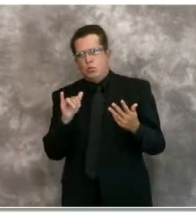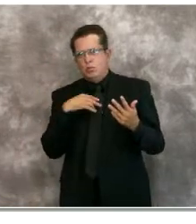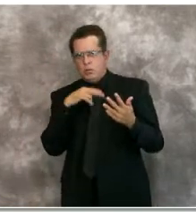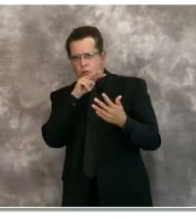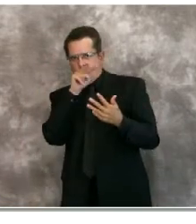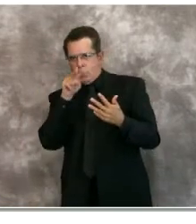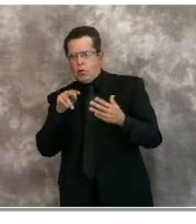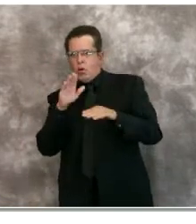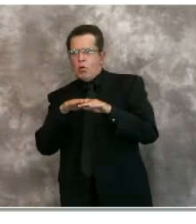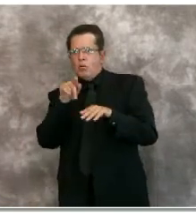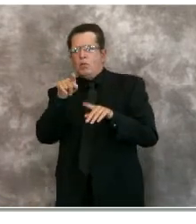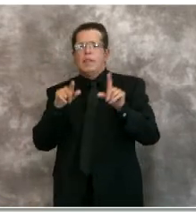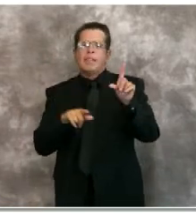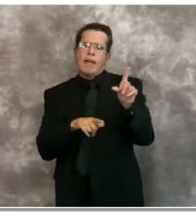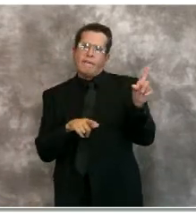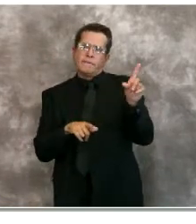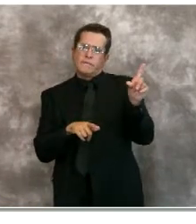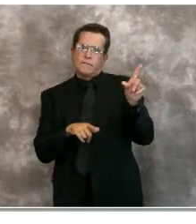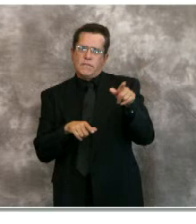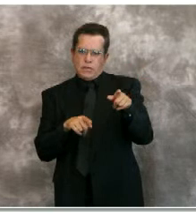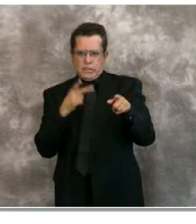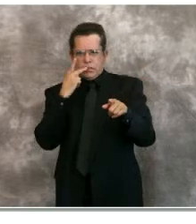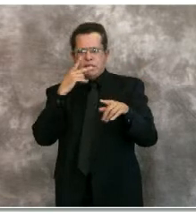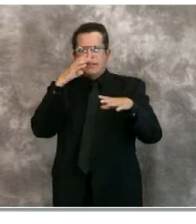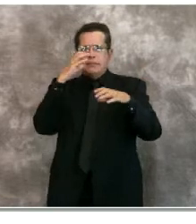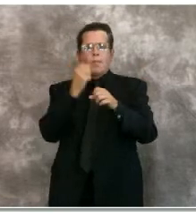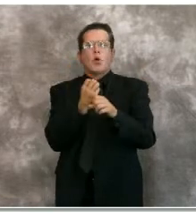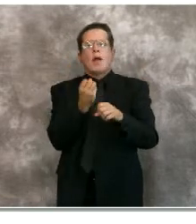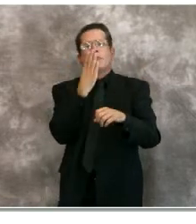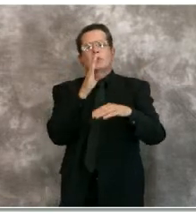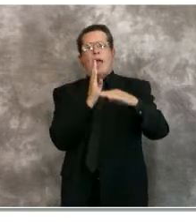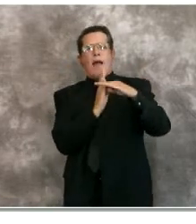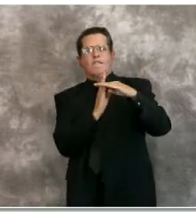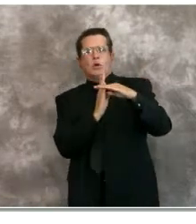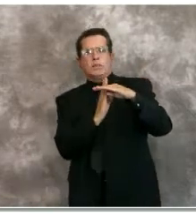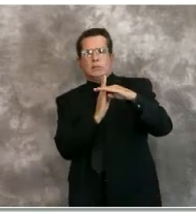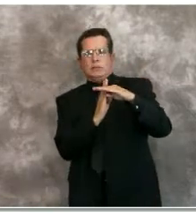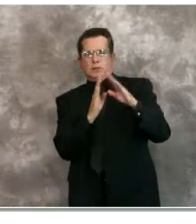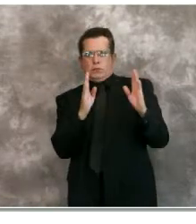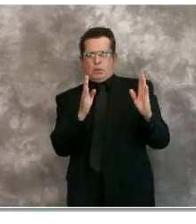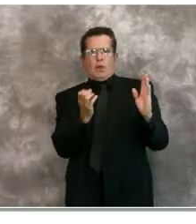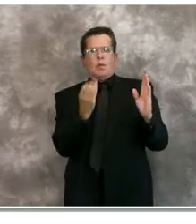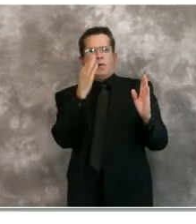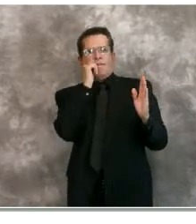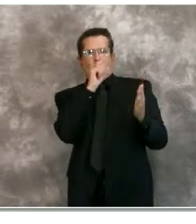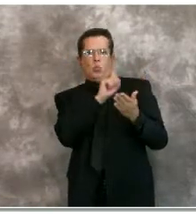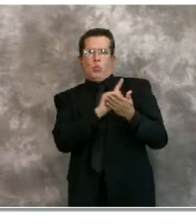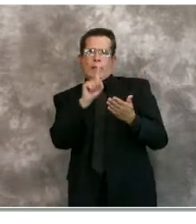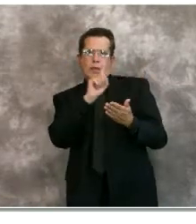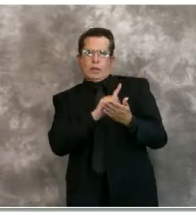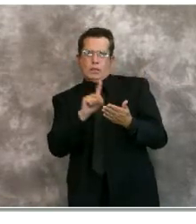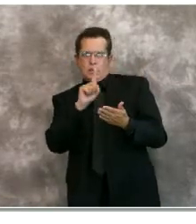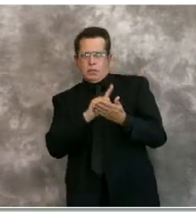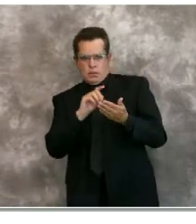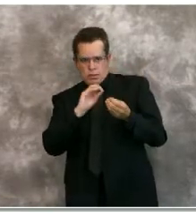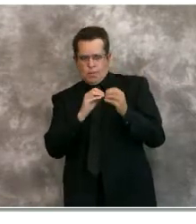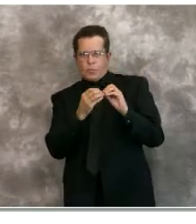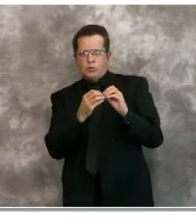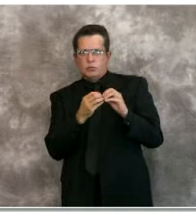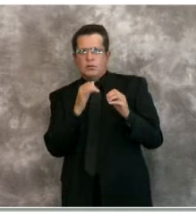slide, that is either the summary or an average, and in this case, it's an average of the weekly number of